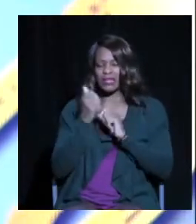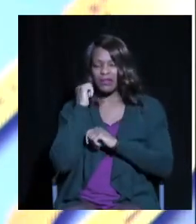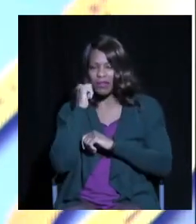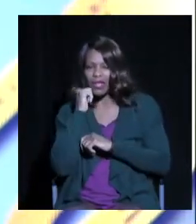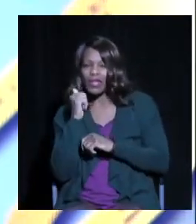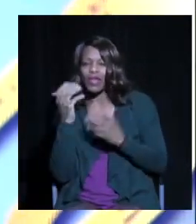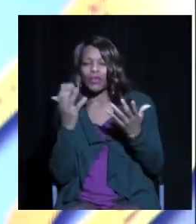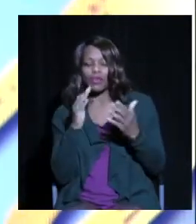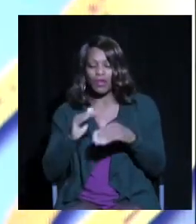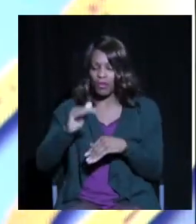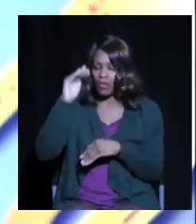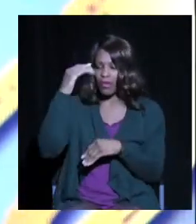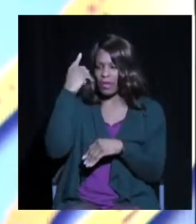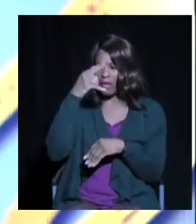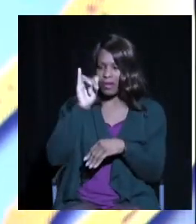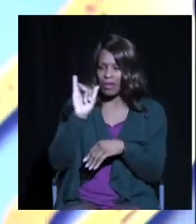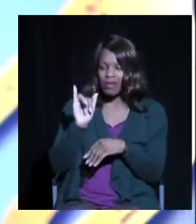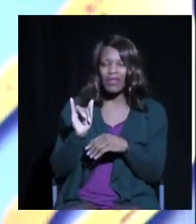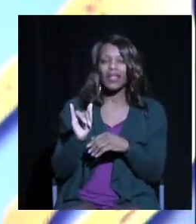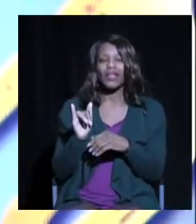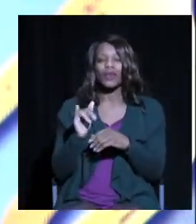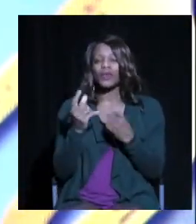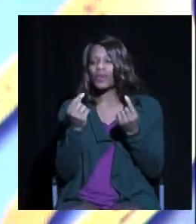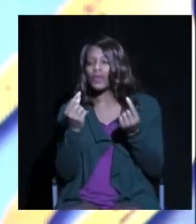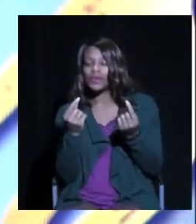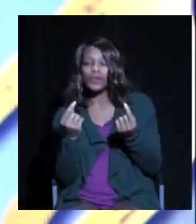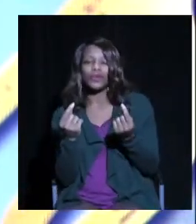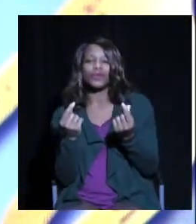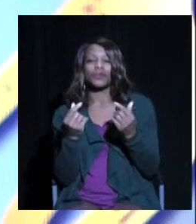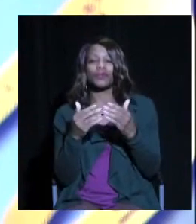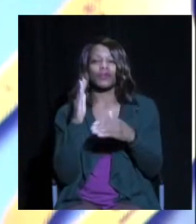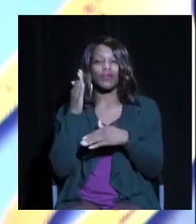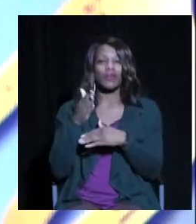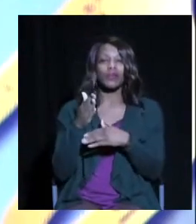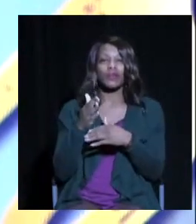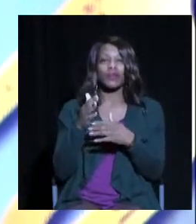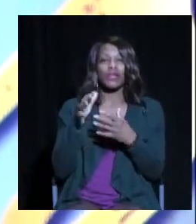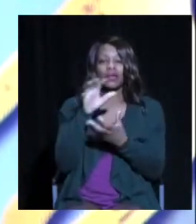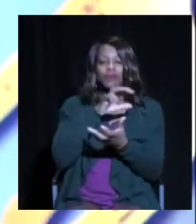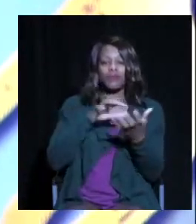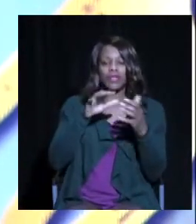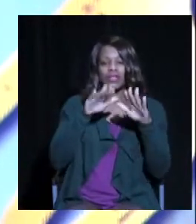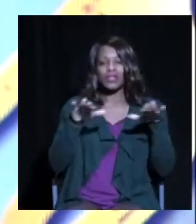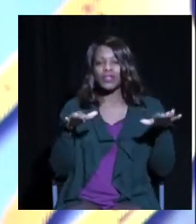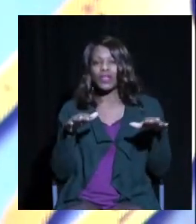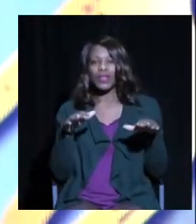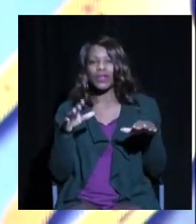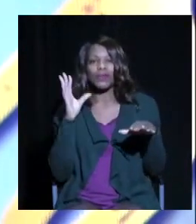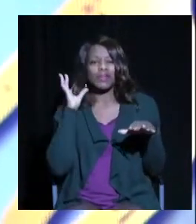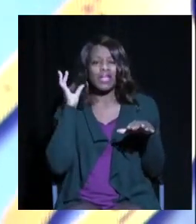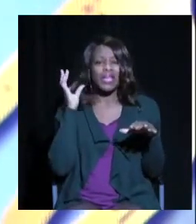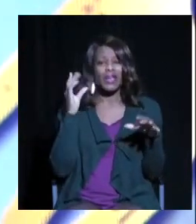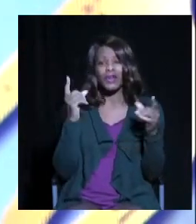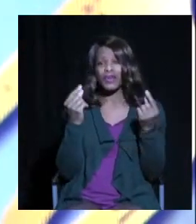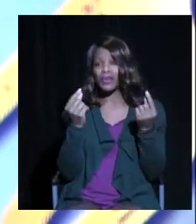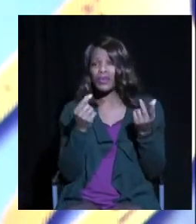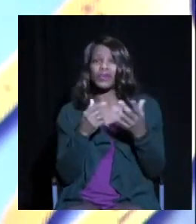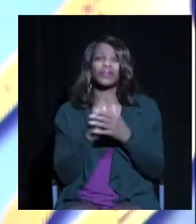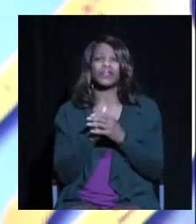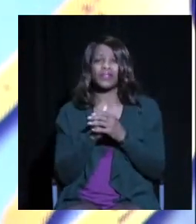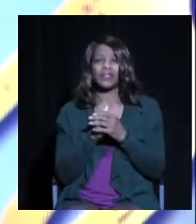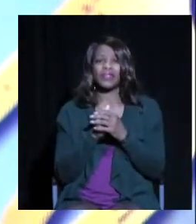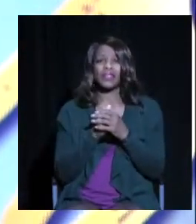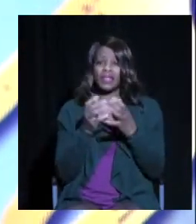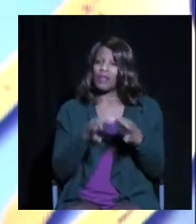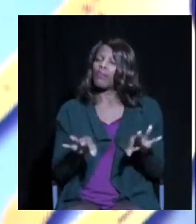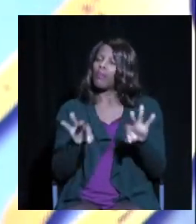wondering what they're going to look like, what they're going to be like. With mixed kids, you're always trying to figure out, what is this hair texture finna do? There's all kind of stuff. There's more